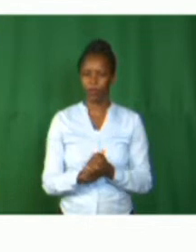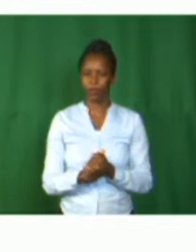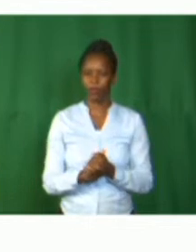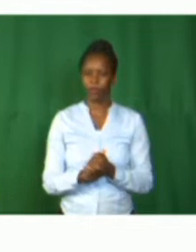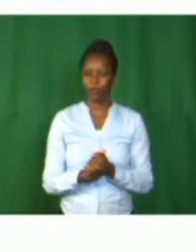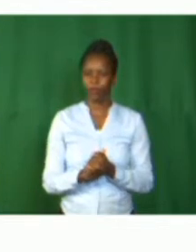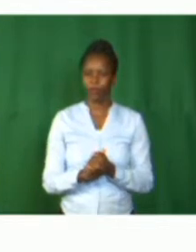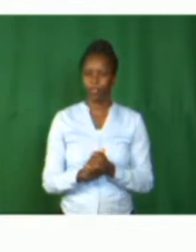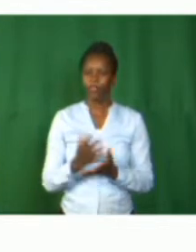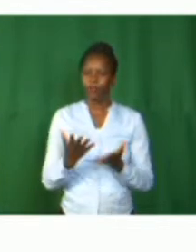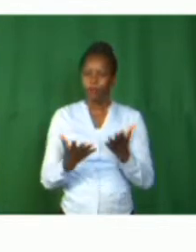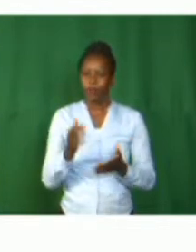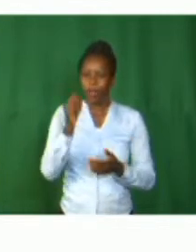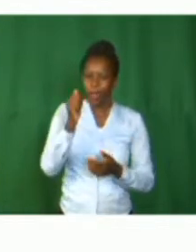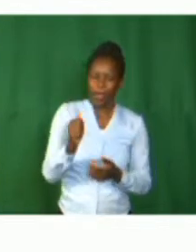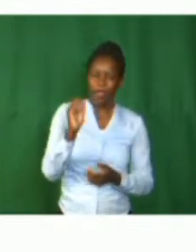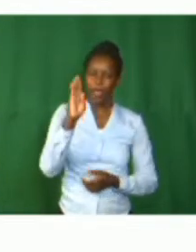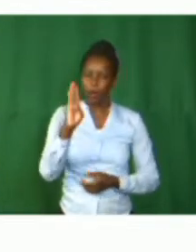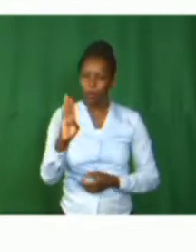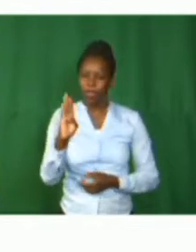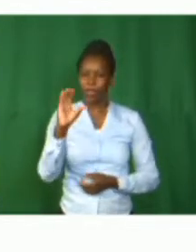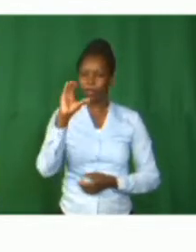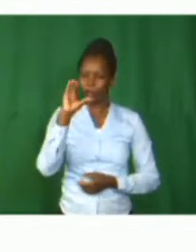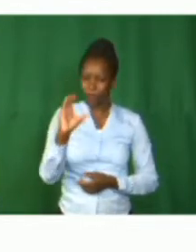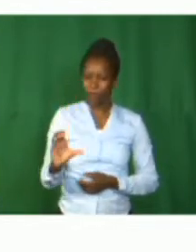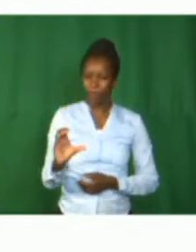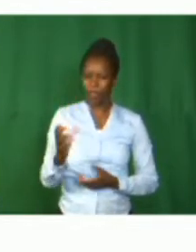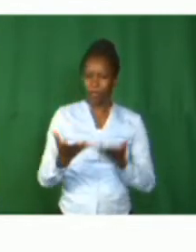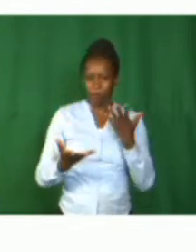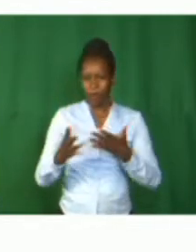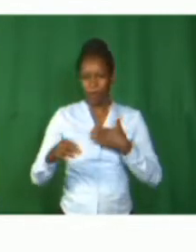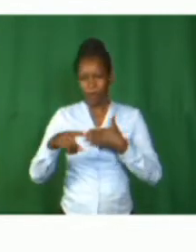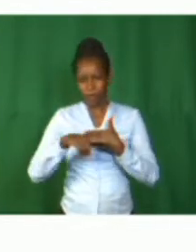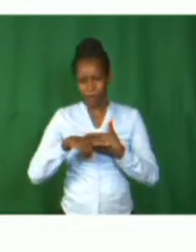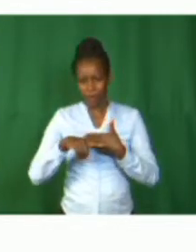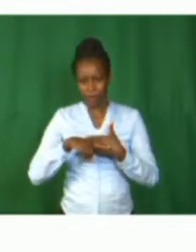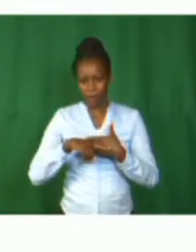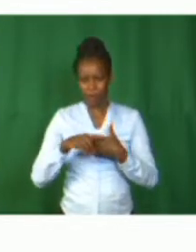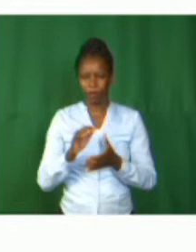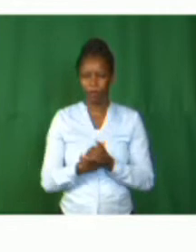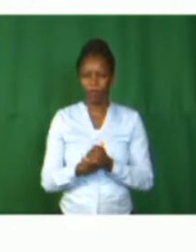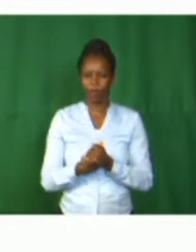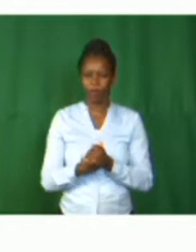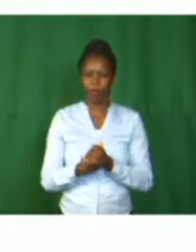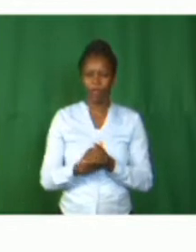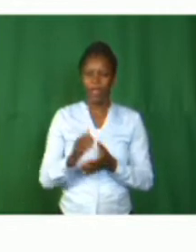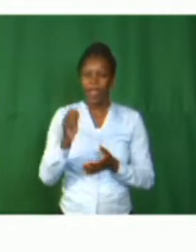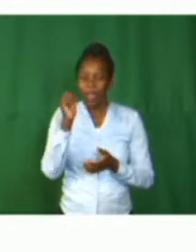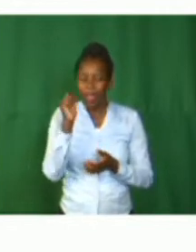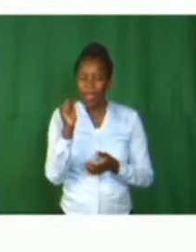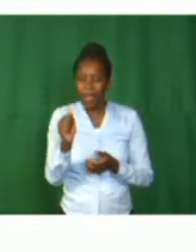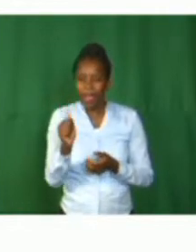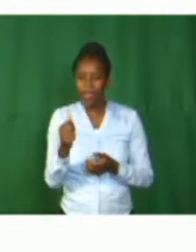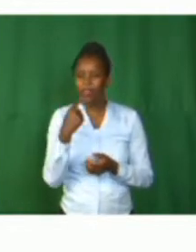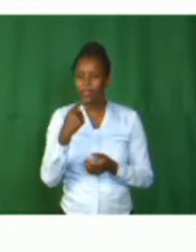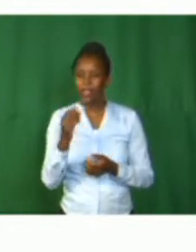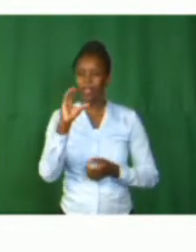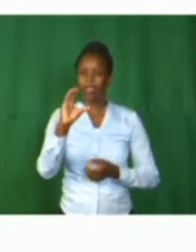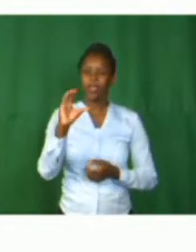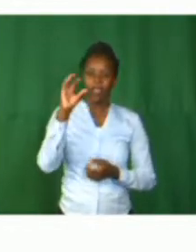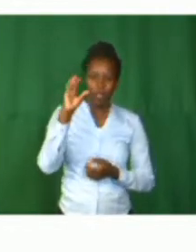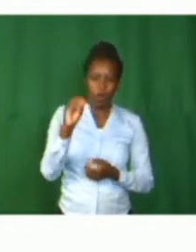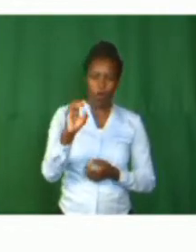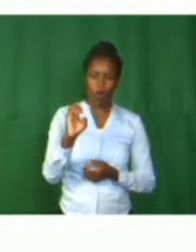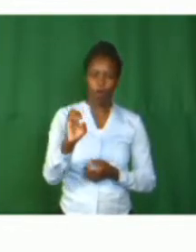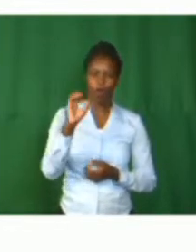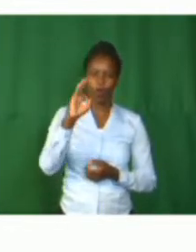cases now where a, b, and c are integers. Now, we are saying a is the coefficient now of the squared